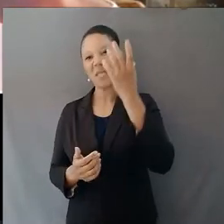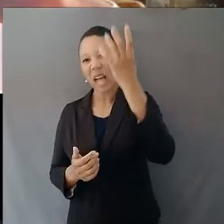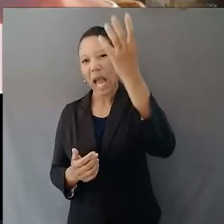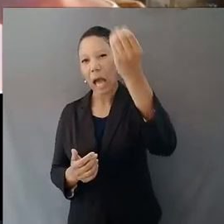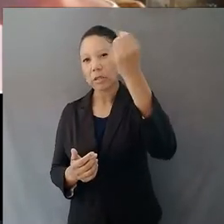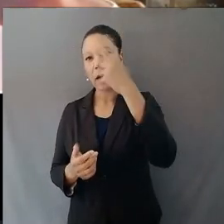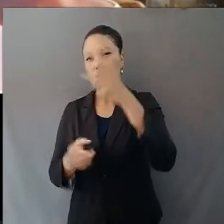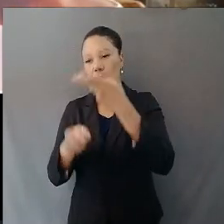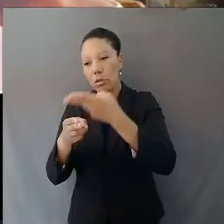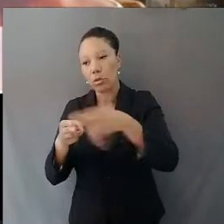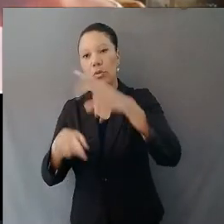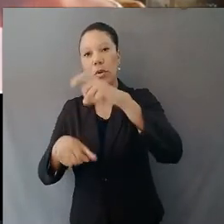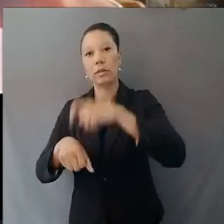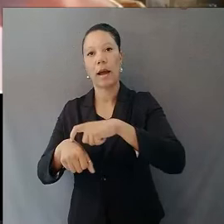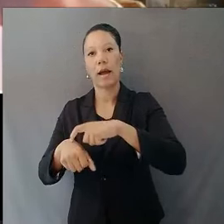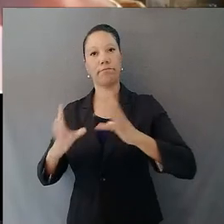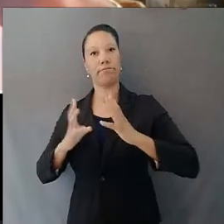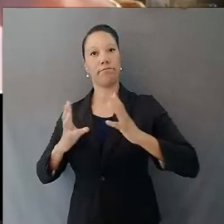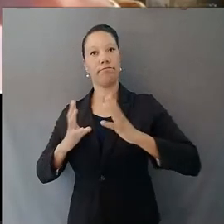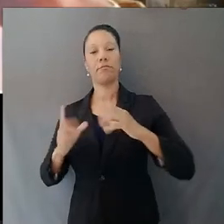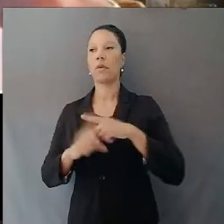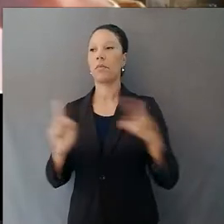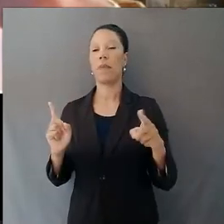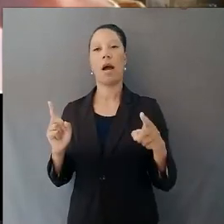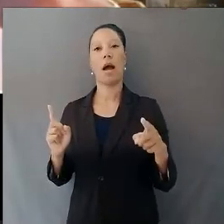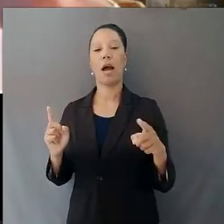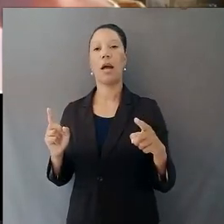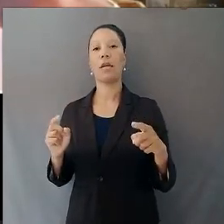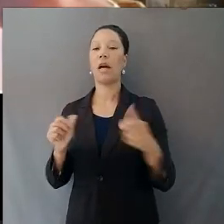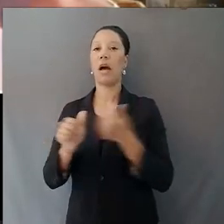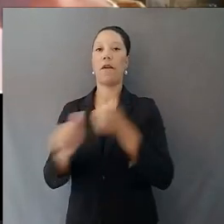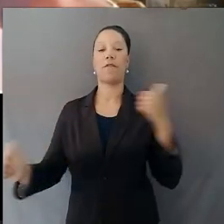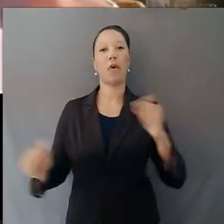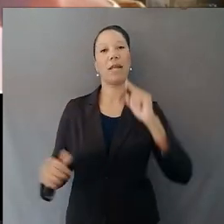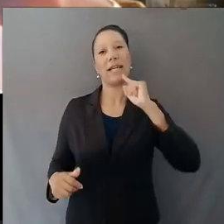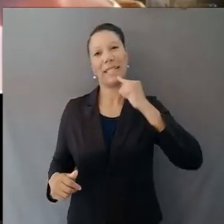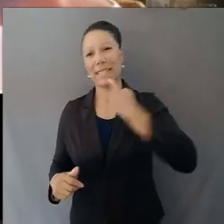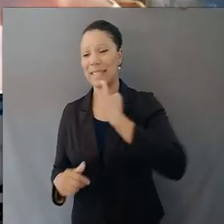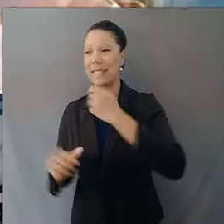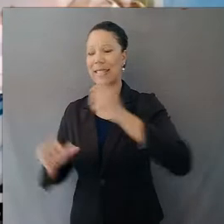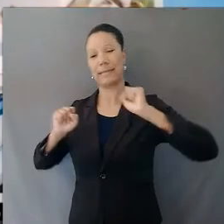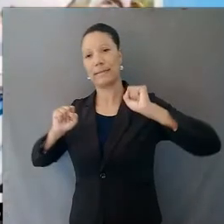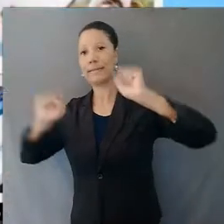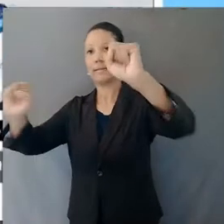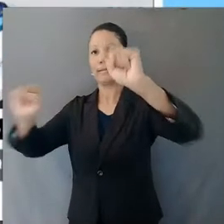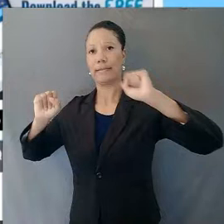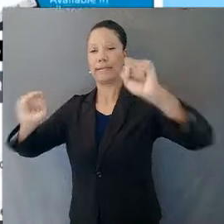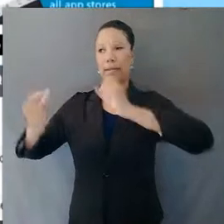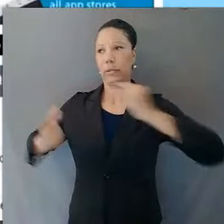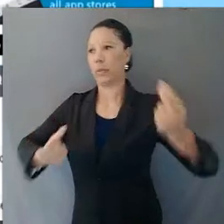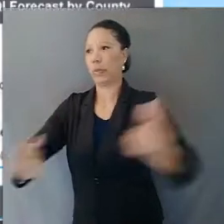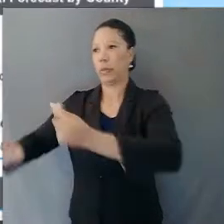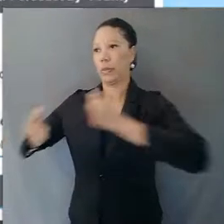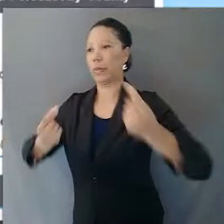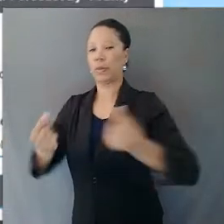short periods of time, but to avoid intense physical outside activities. So, and just to check the